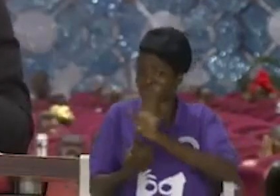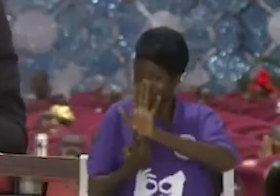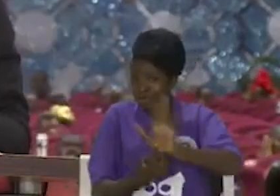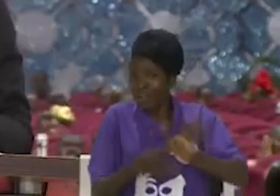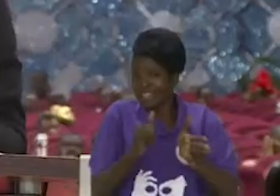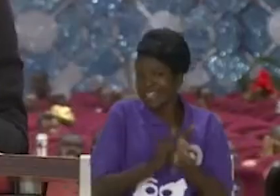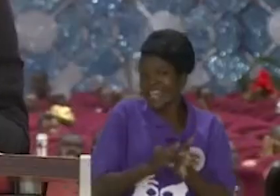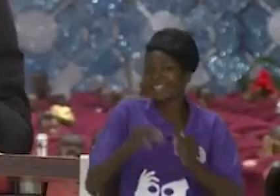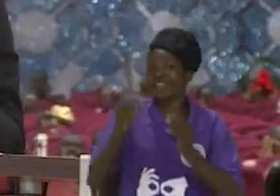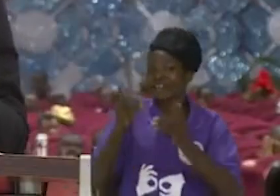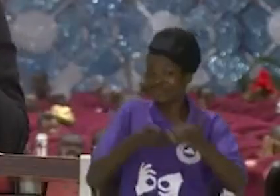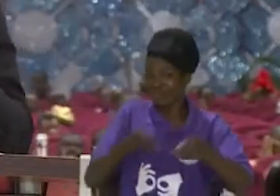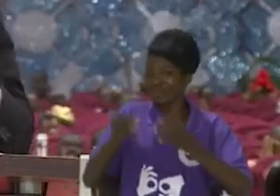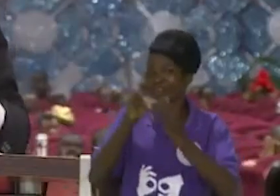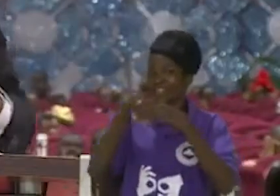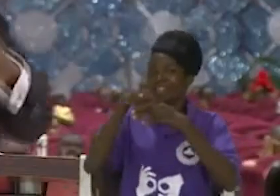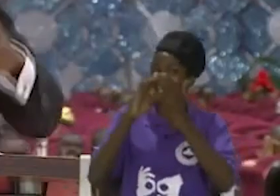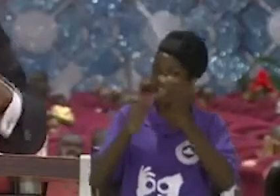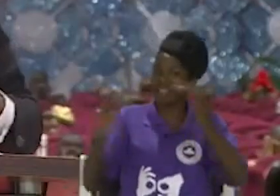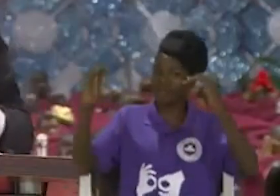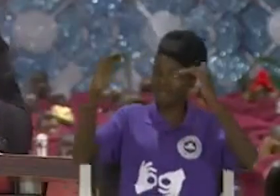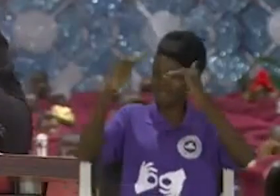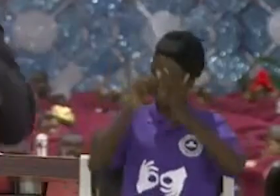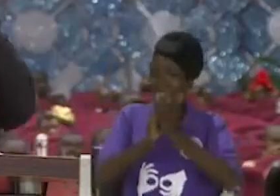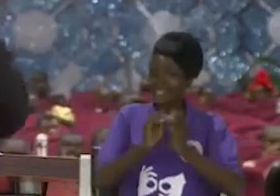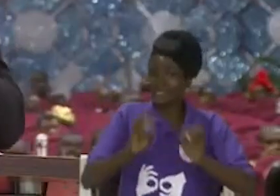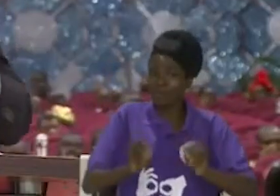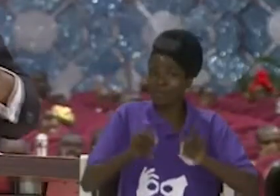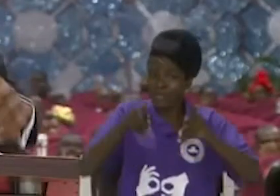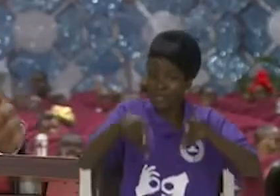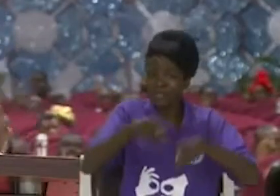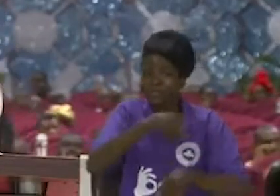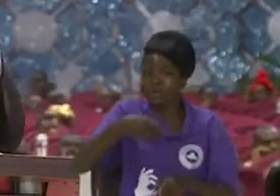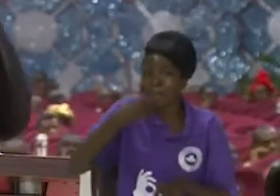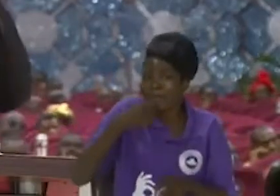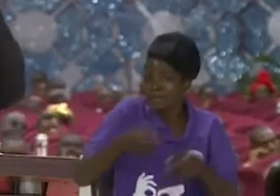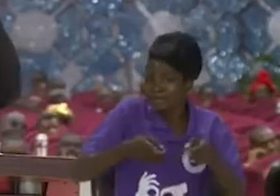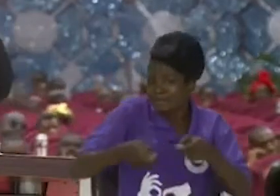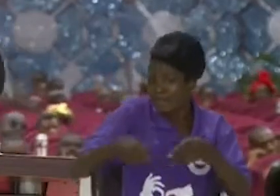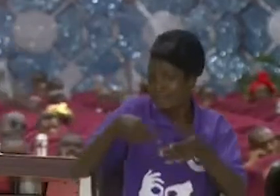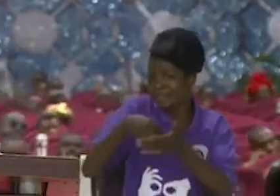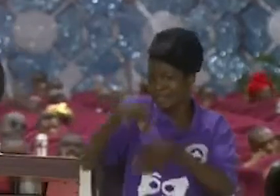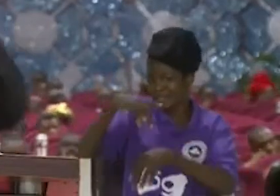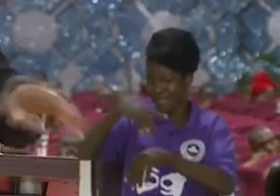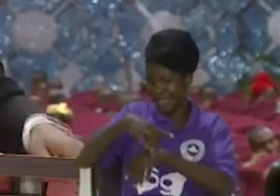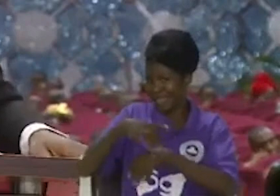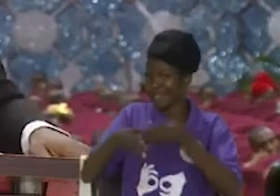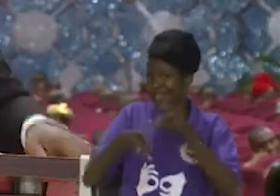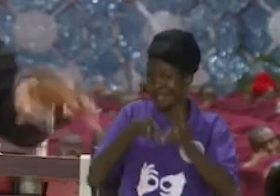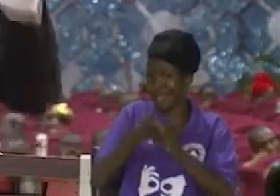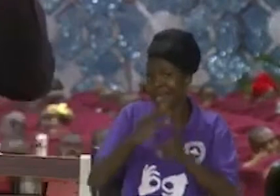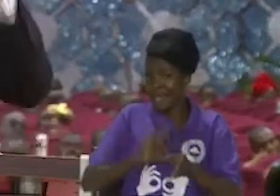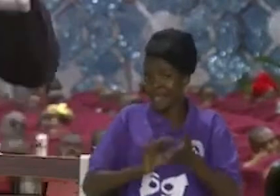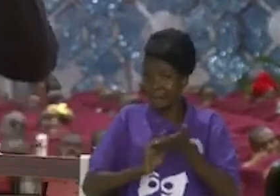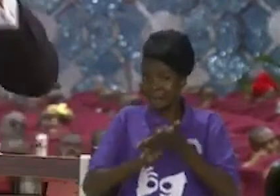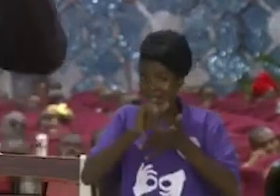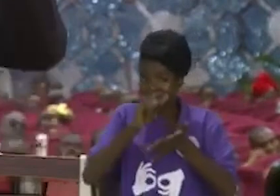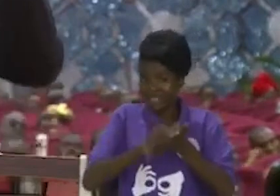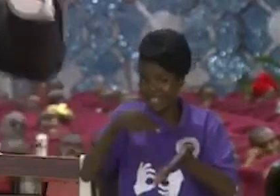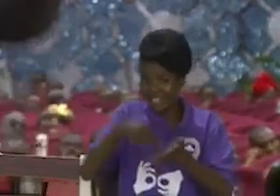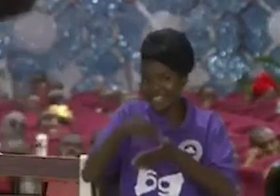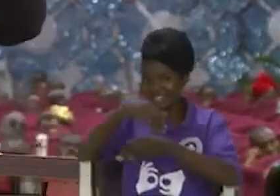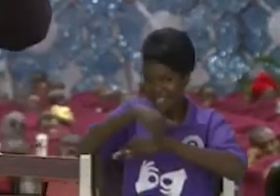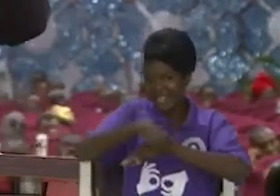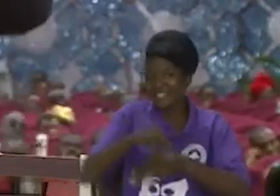heaven. That privilege has been given to us to exercise it here on earth. And that is why I believe God for somebody here. Tonight marks